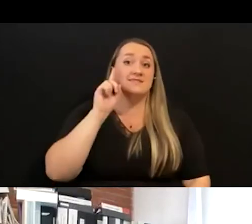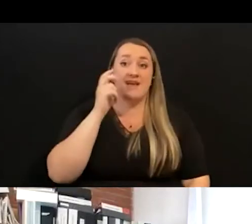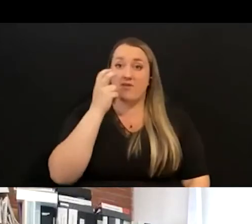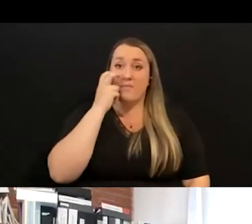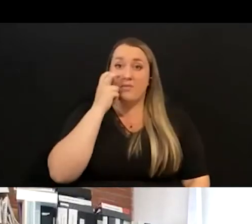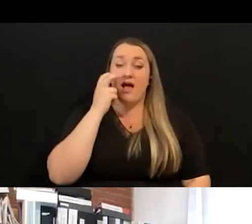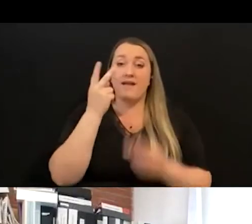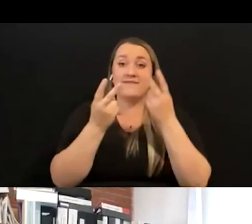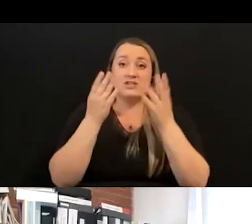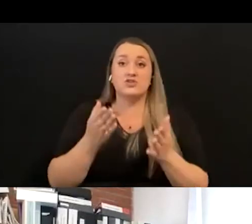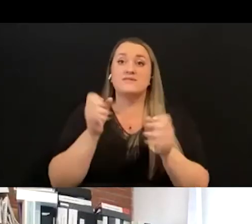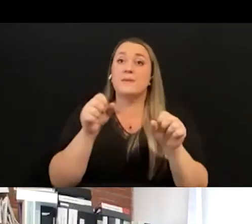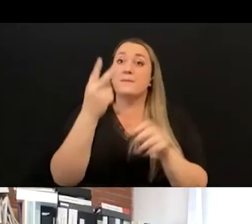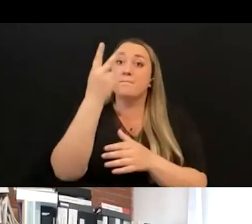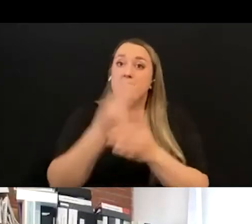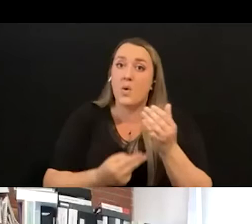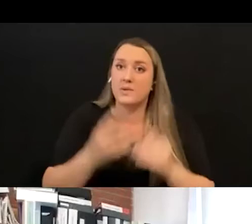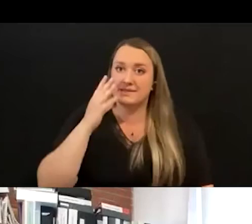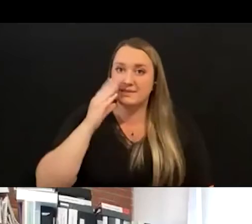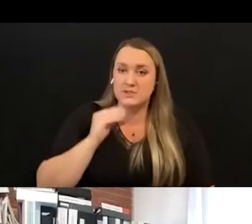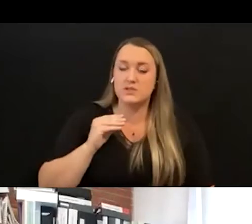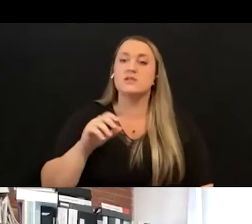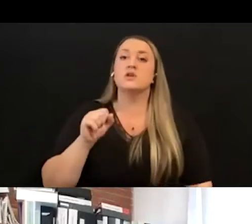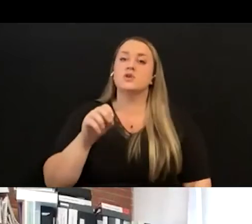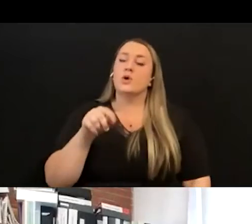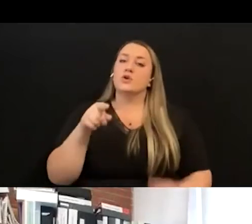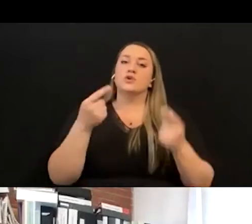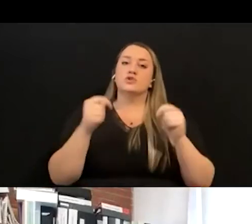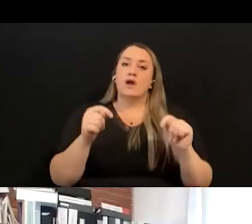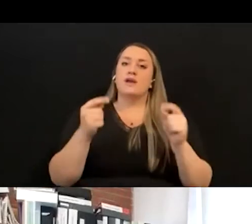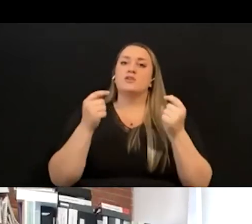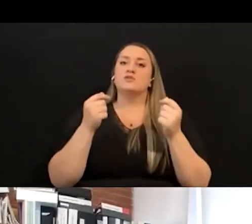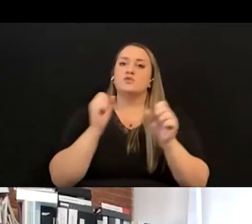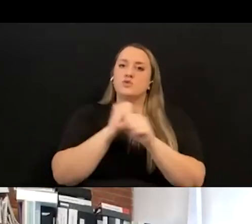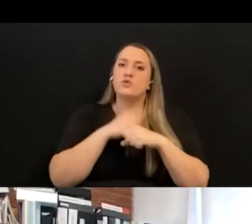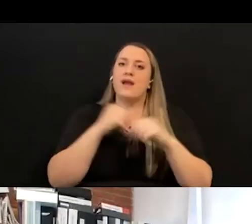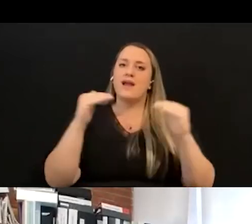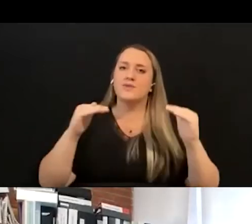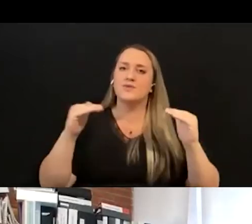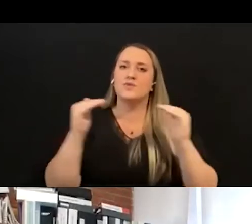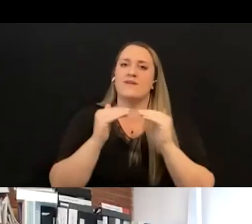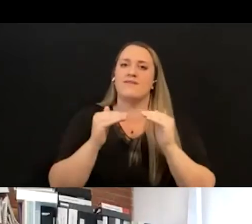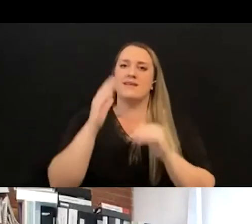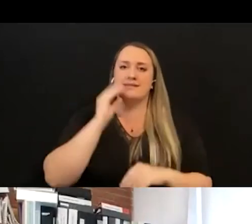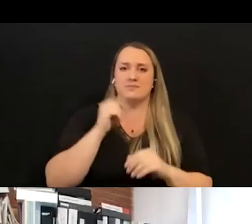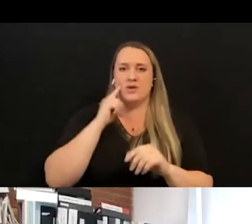both. And what you're always trying to do is create an equivalent experience for people. So